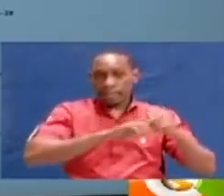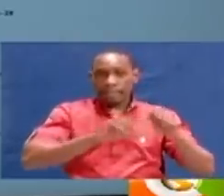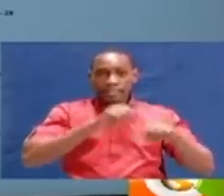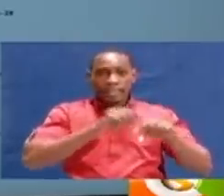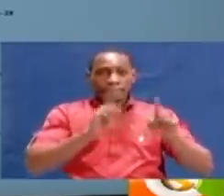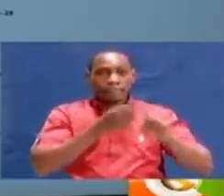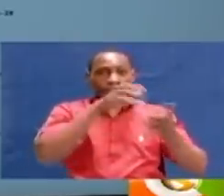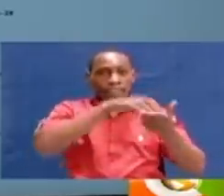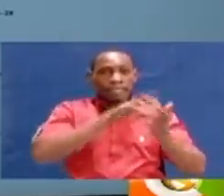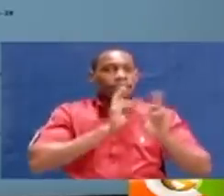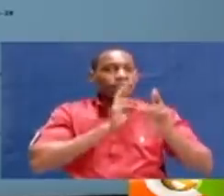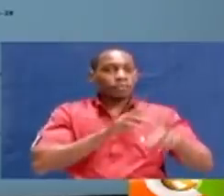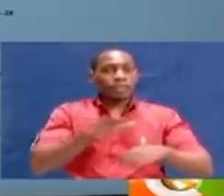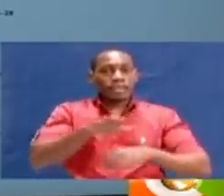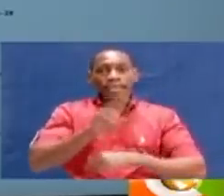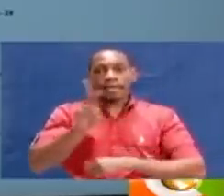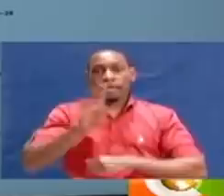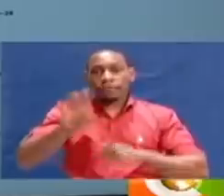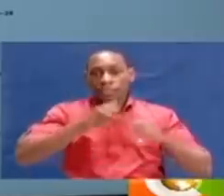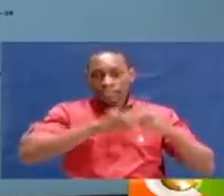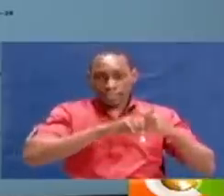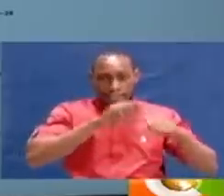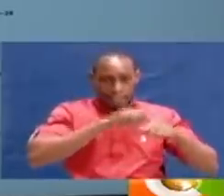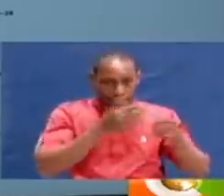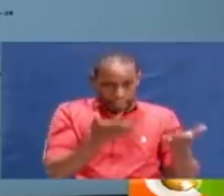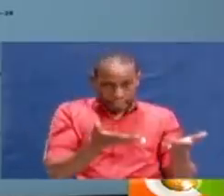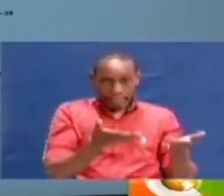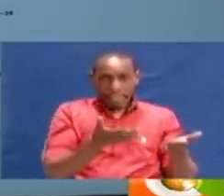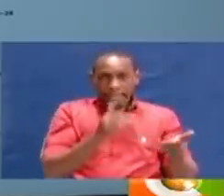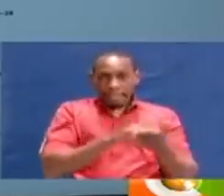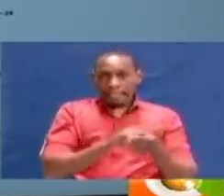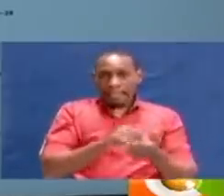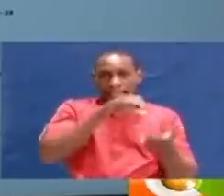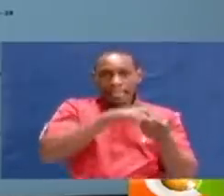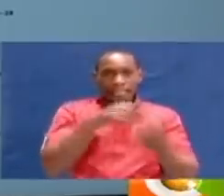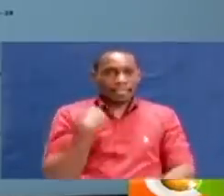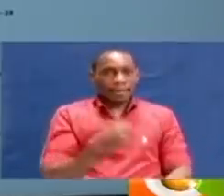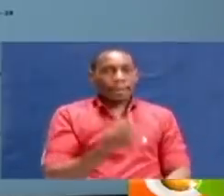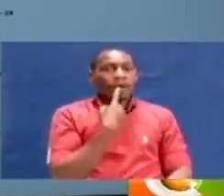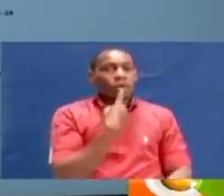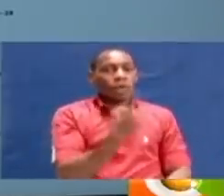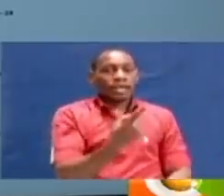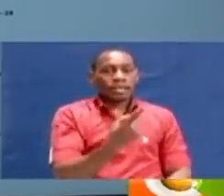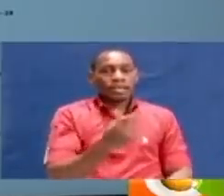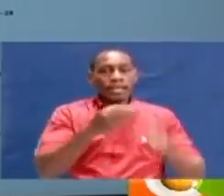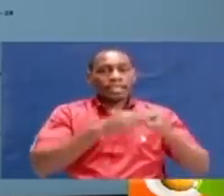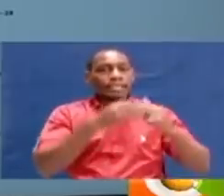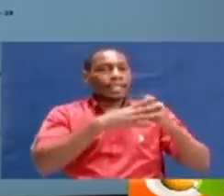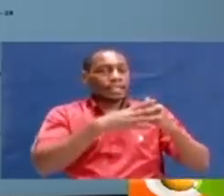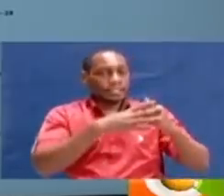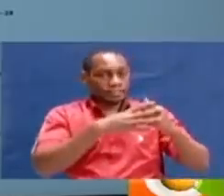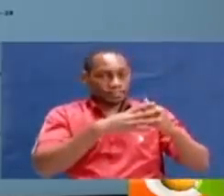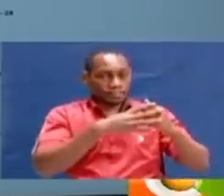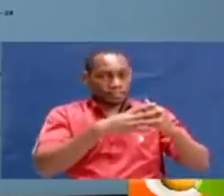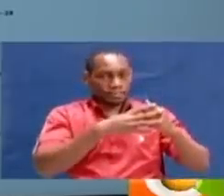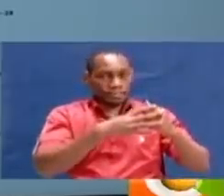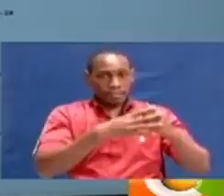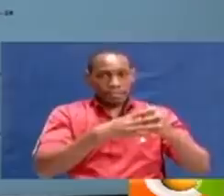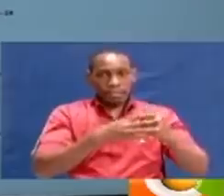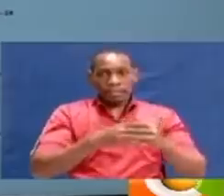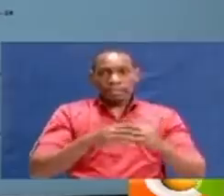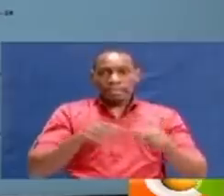came into Kawangware, at this point, that was case number 189. From case